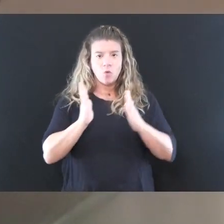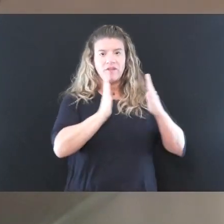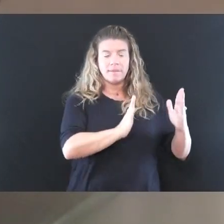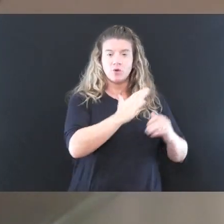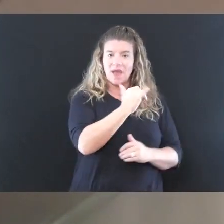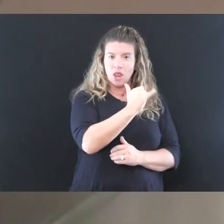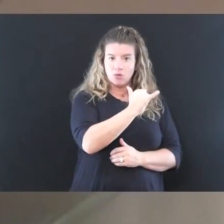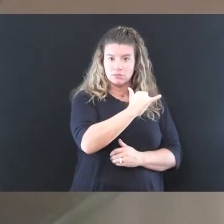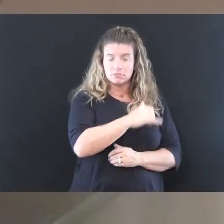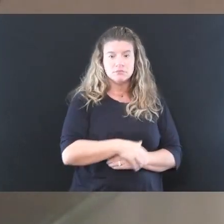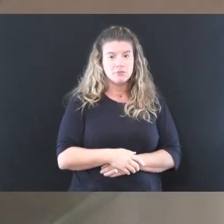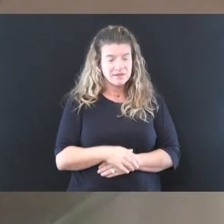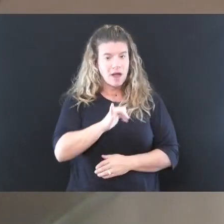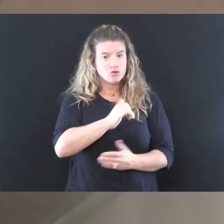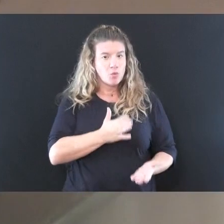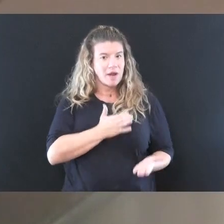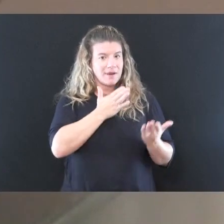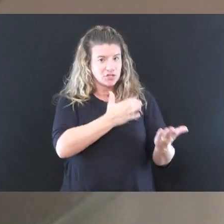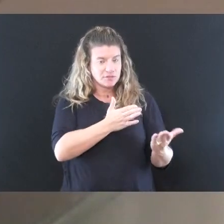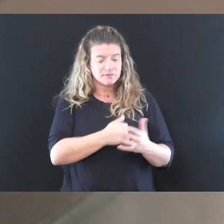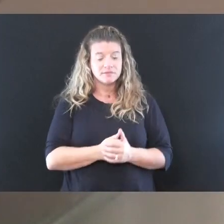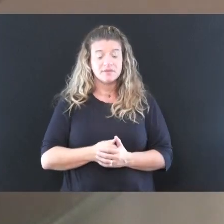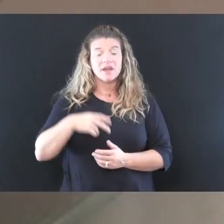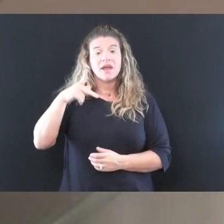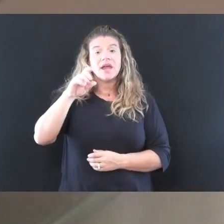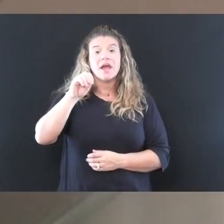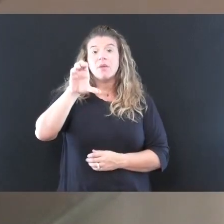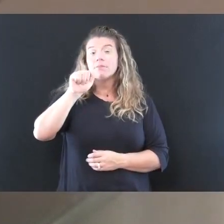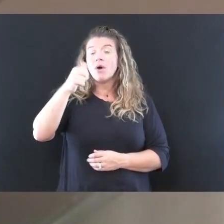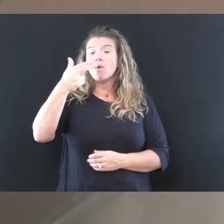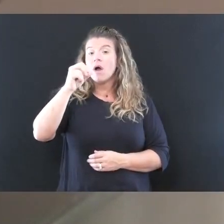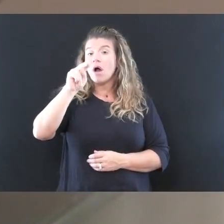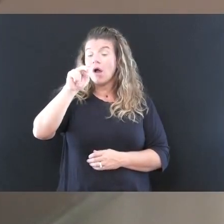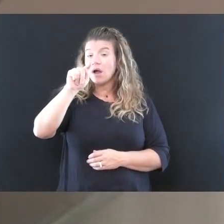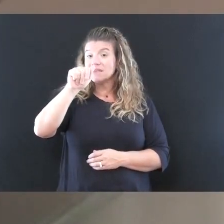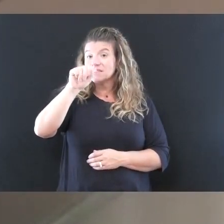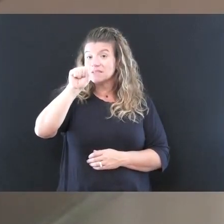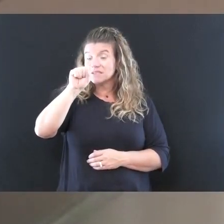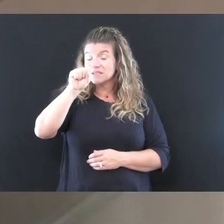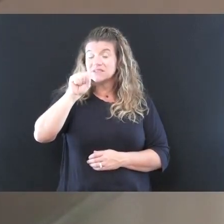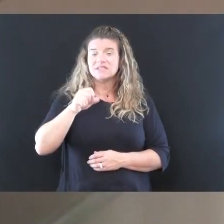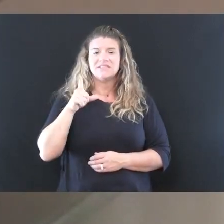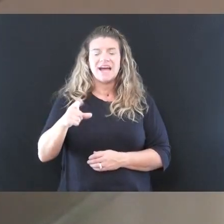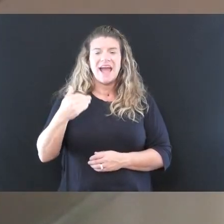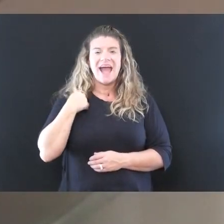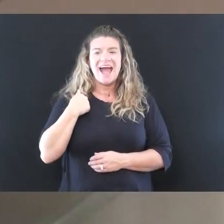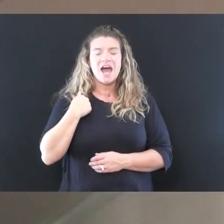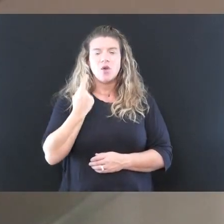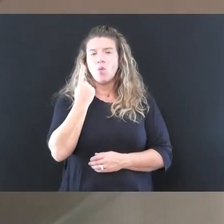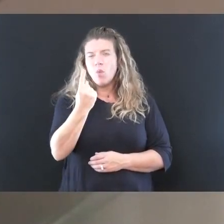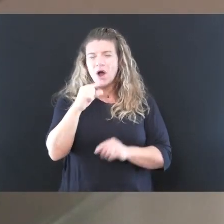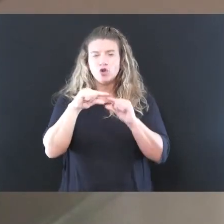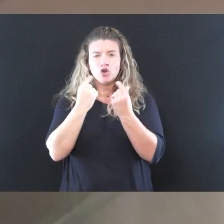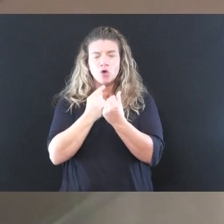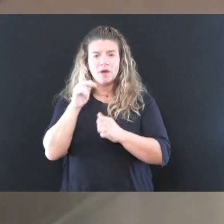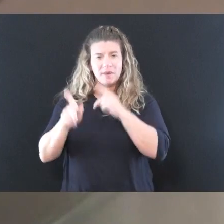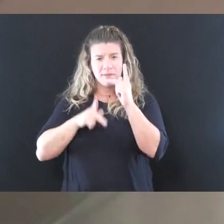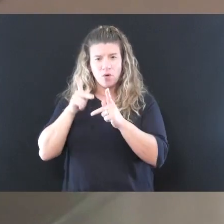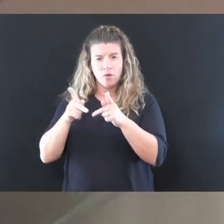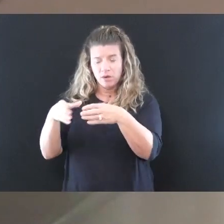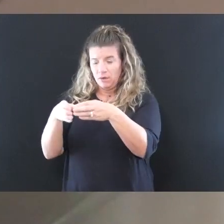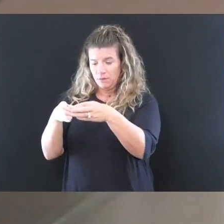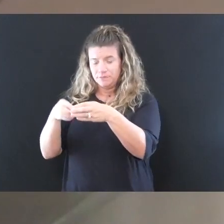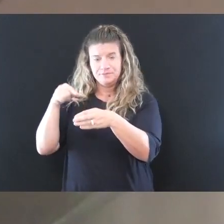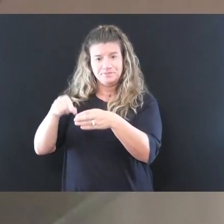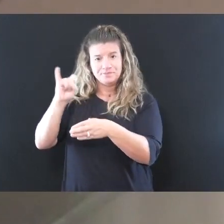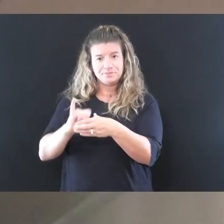So that was the recommendation. And in Pocahontas County, there was a single group of people that had gotten